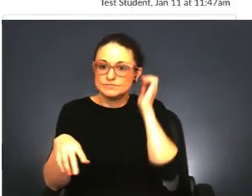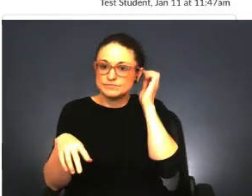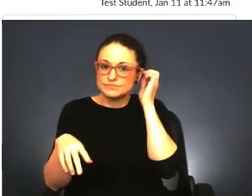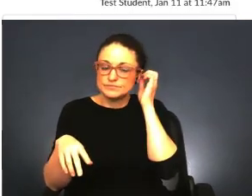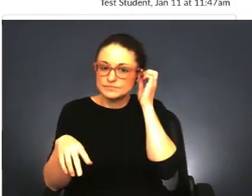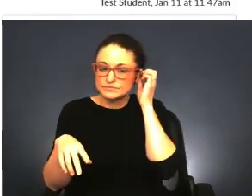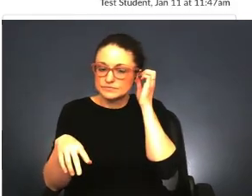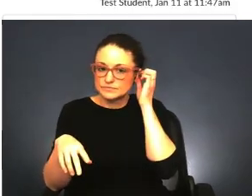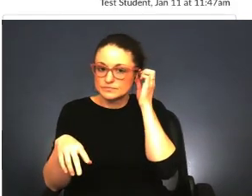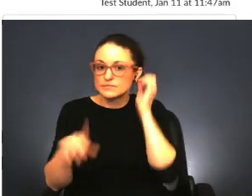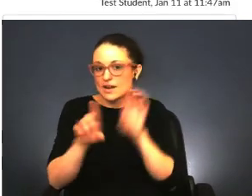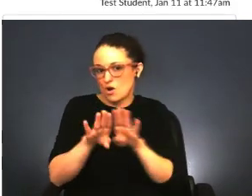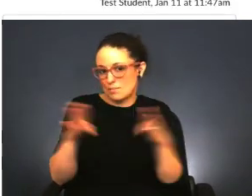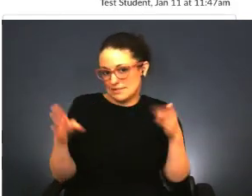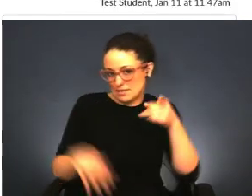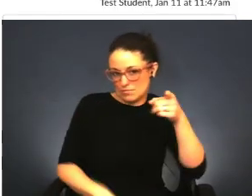here.